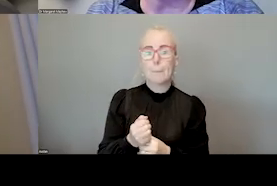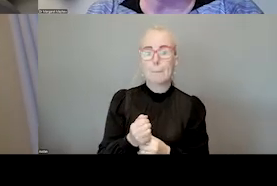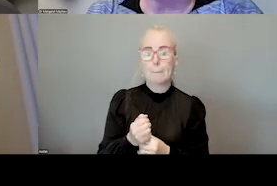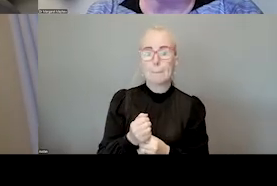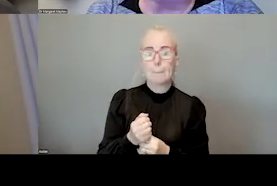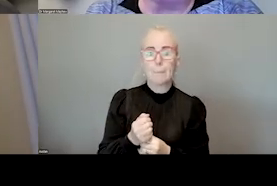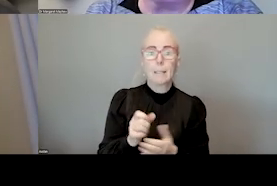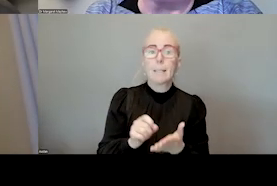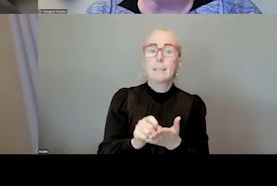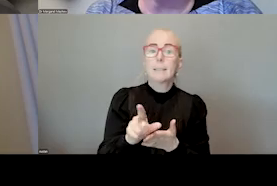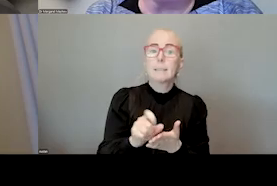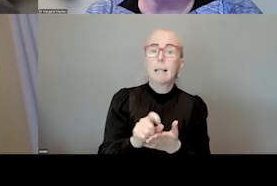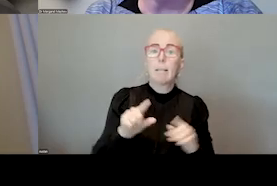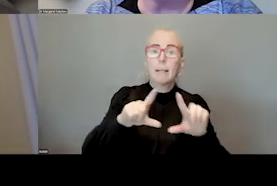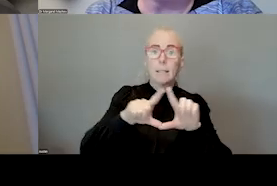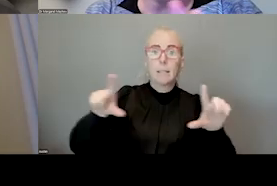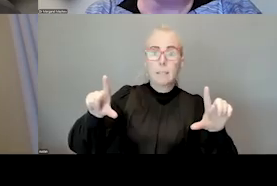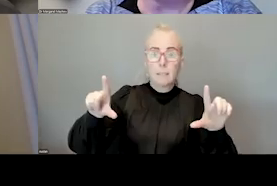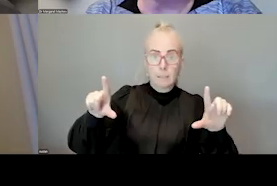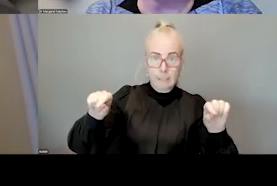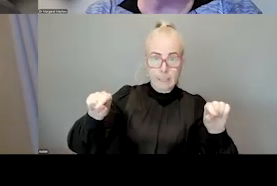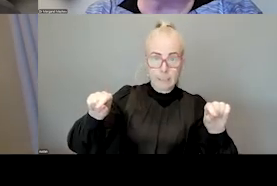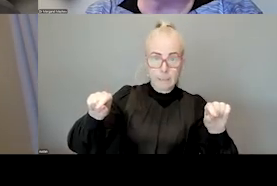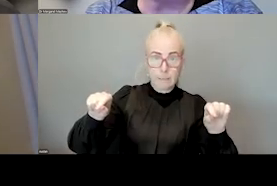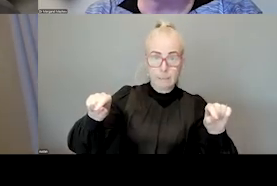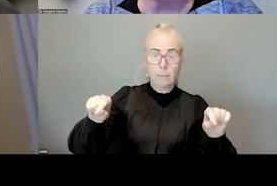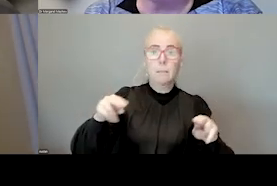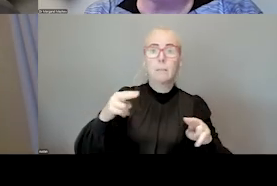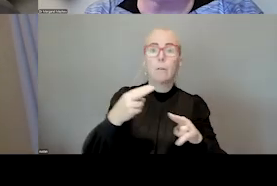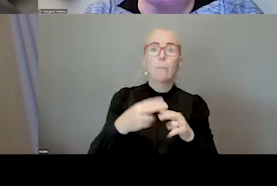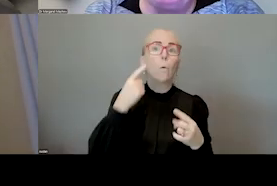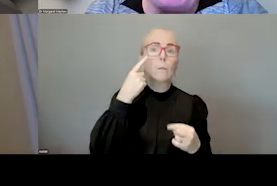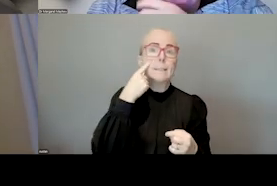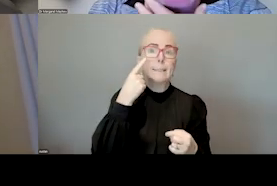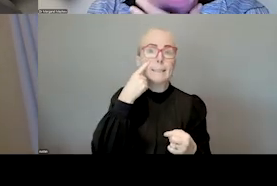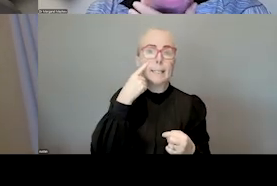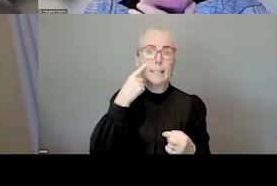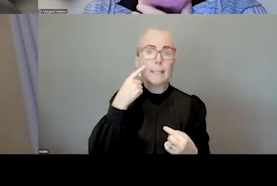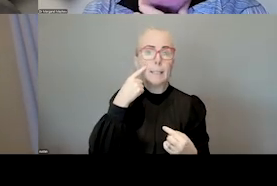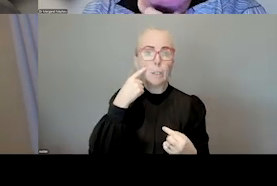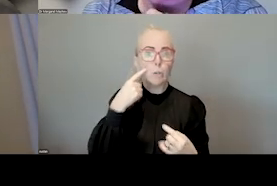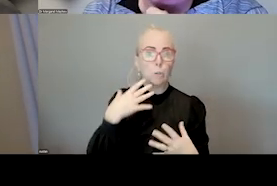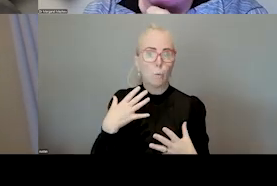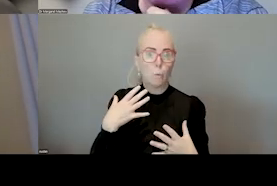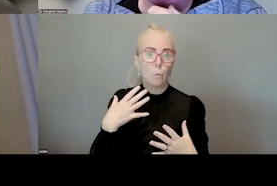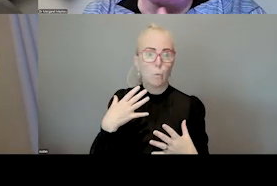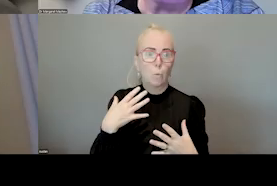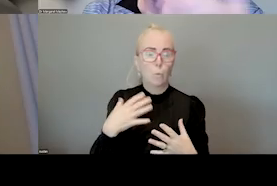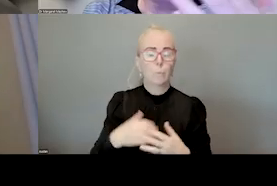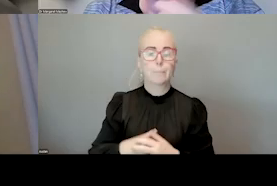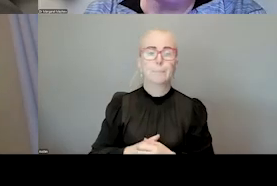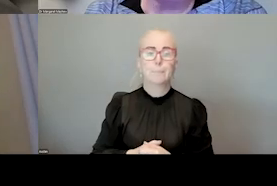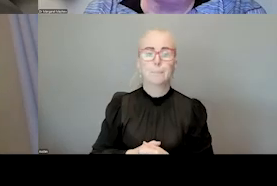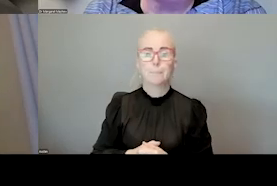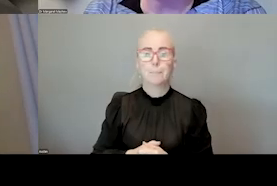cabaret queer performance cult into a funded, legitimate funded arts project um, under the Disability Initiative. And I'd